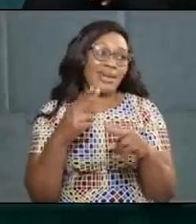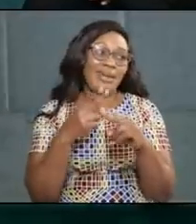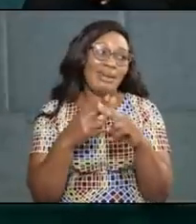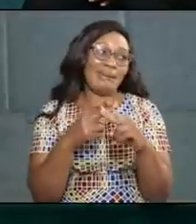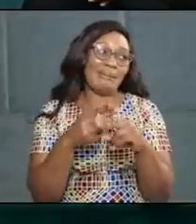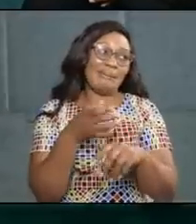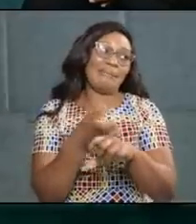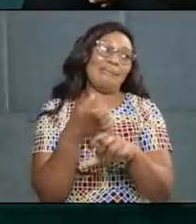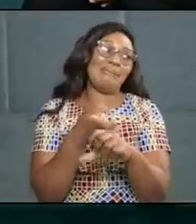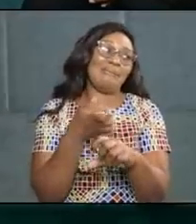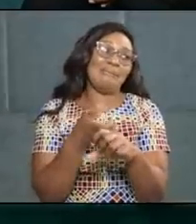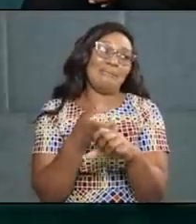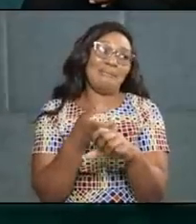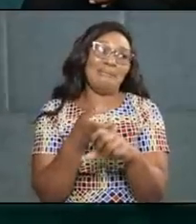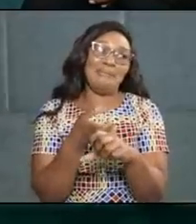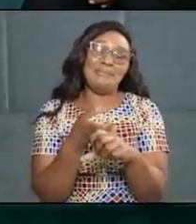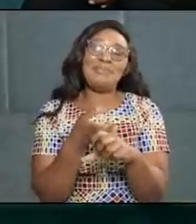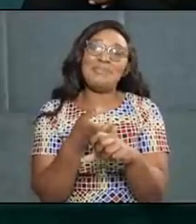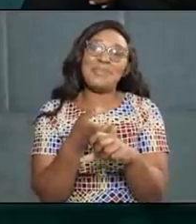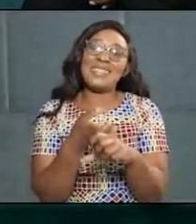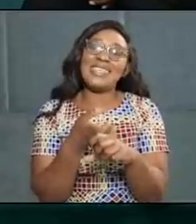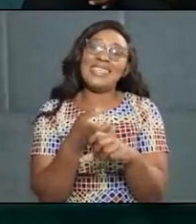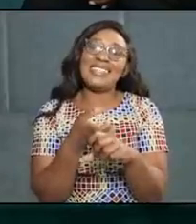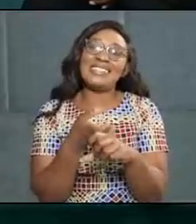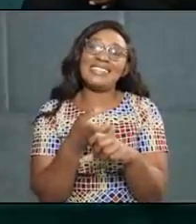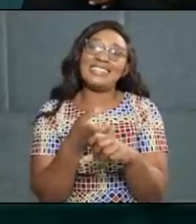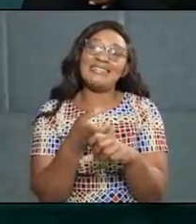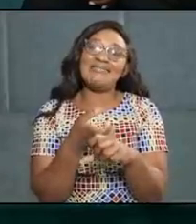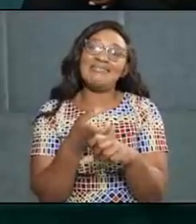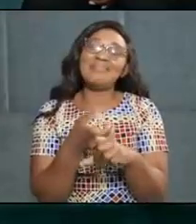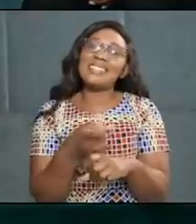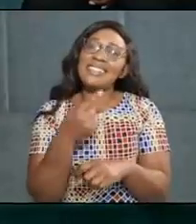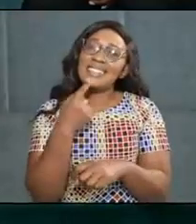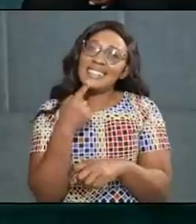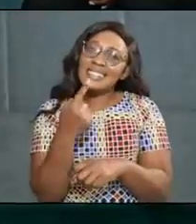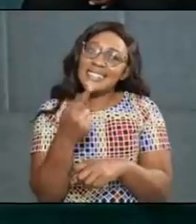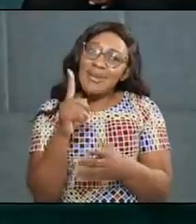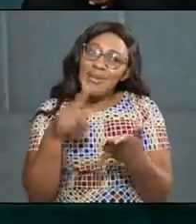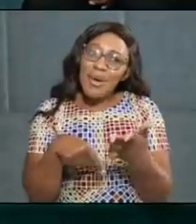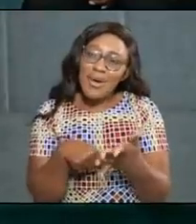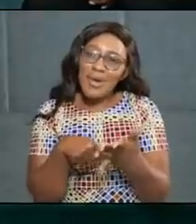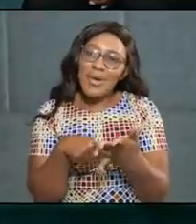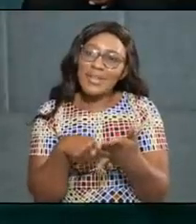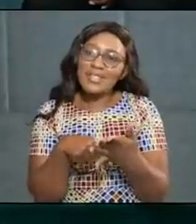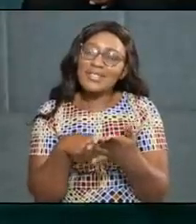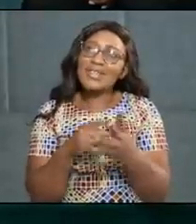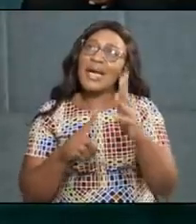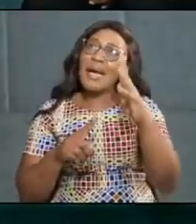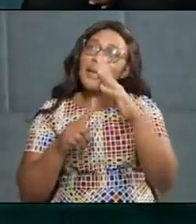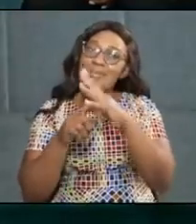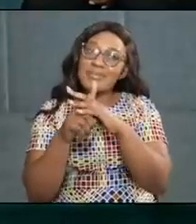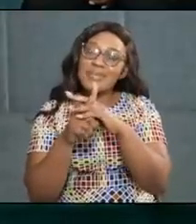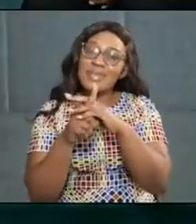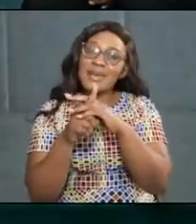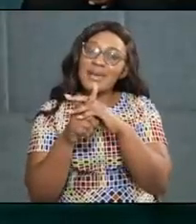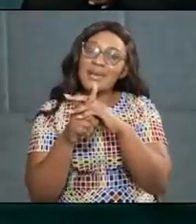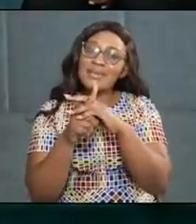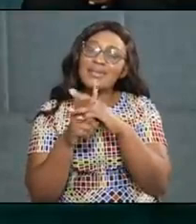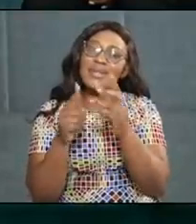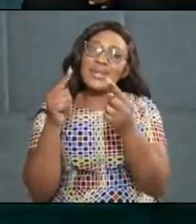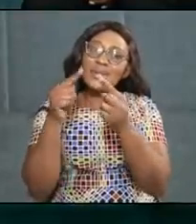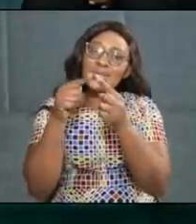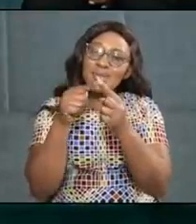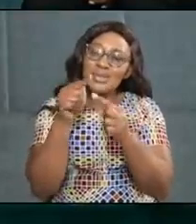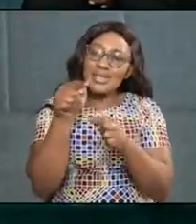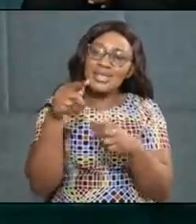guys? Ananias came with some elders and an orator named Tertullus, and they appeared before Felix.